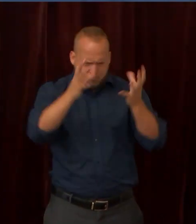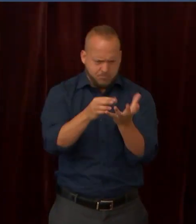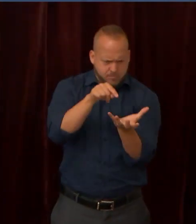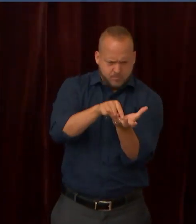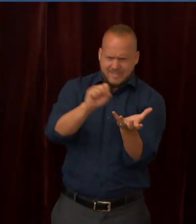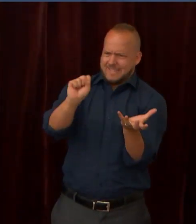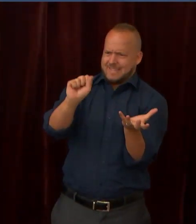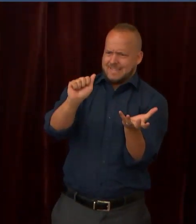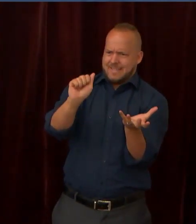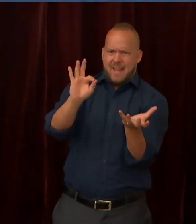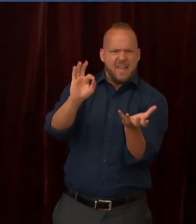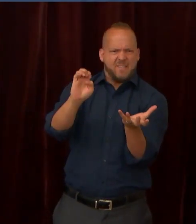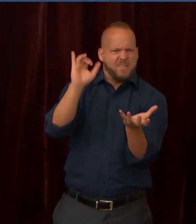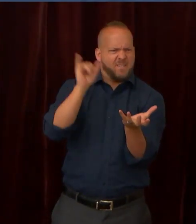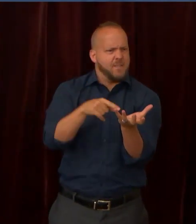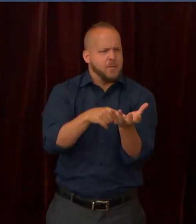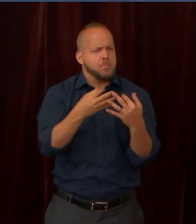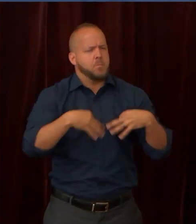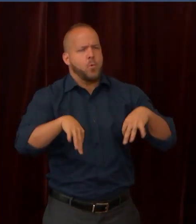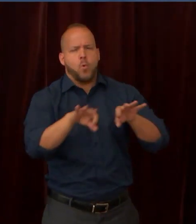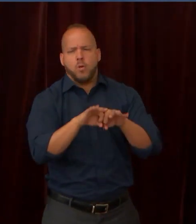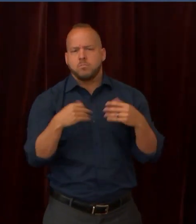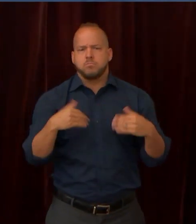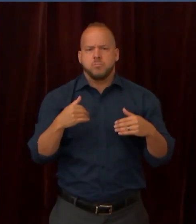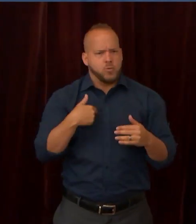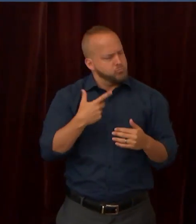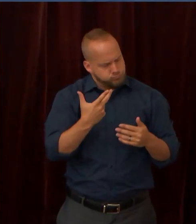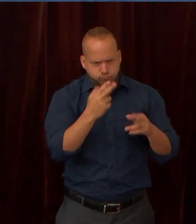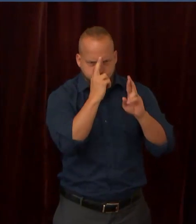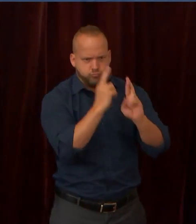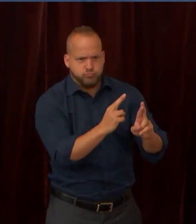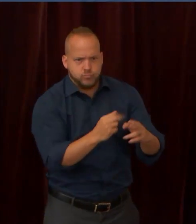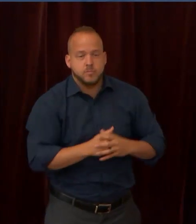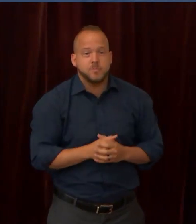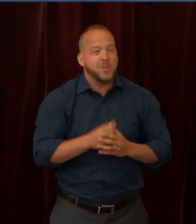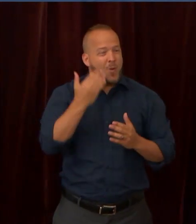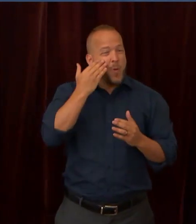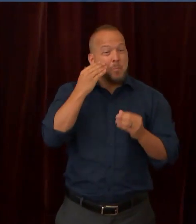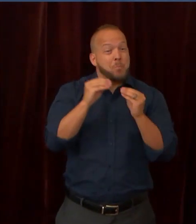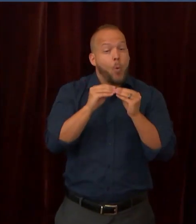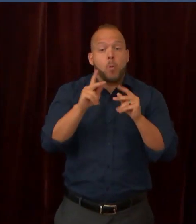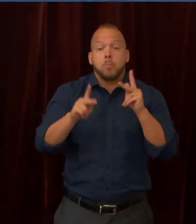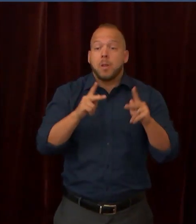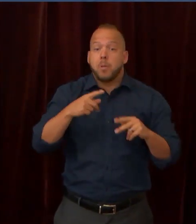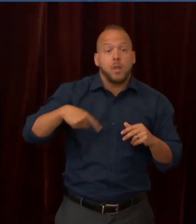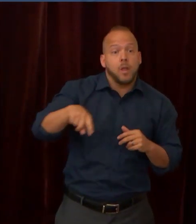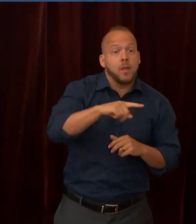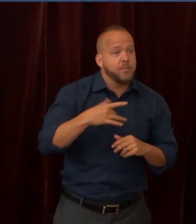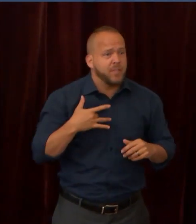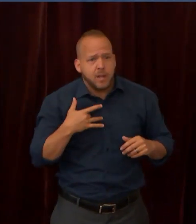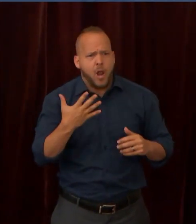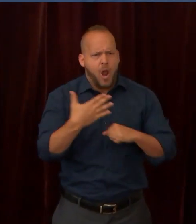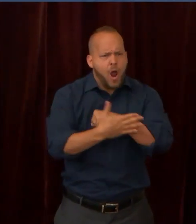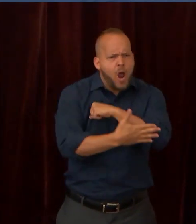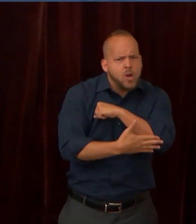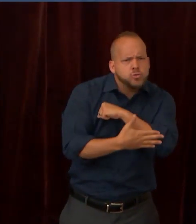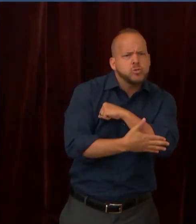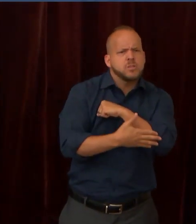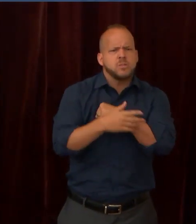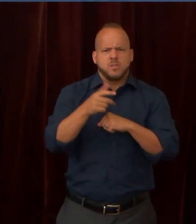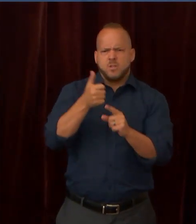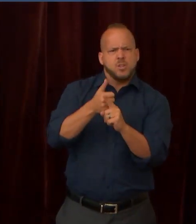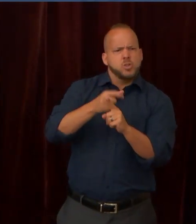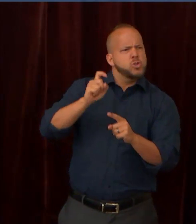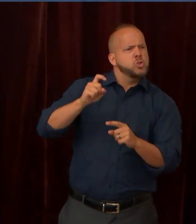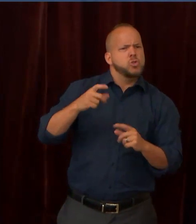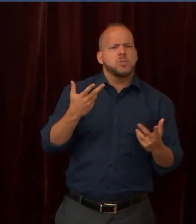mindful of the numbers of cases of COVID in the part of the state that we are in, the ages of the people who are worshiping, and the